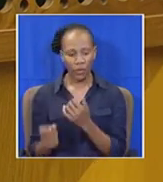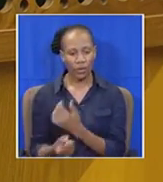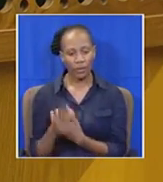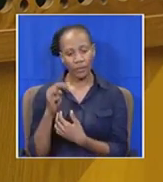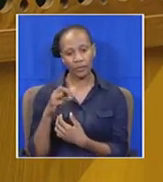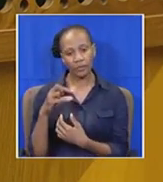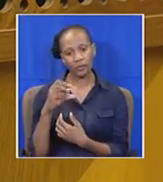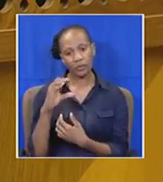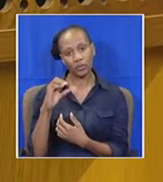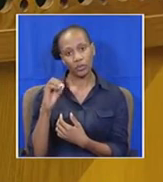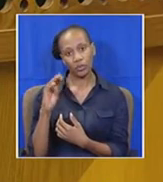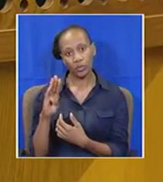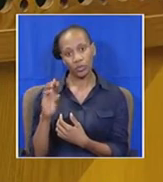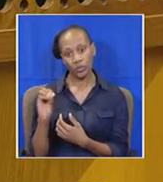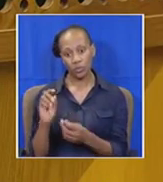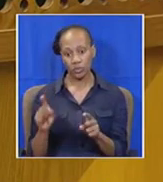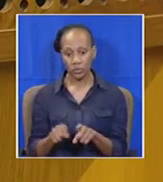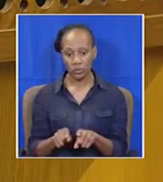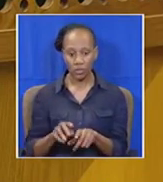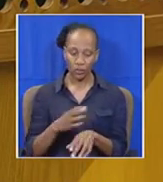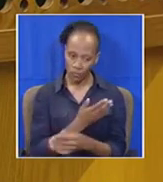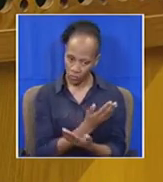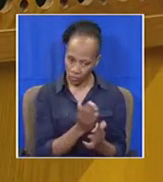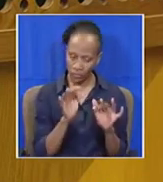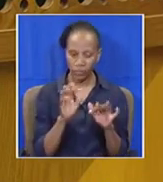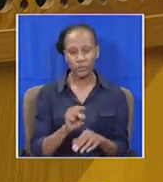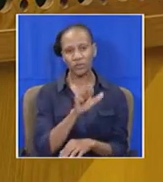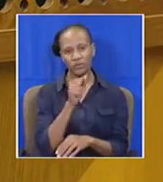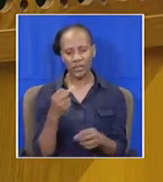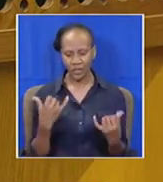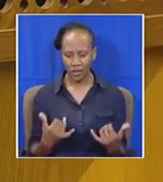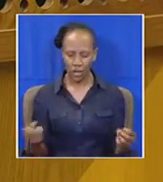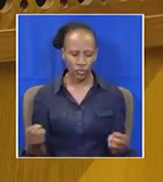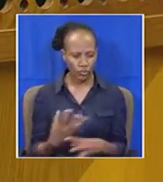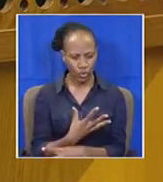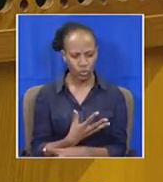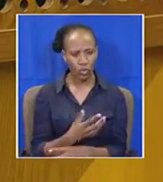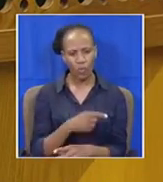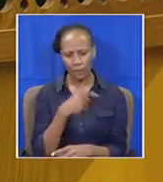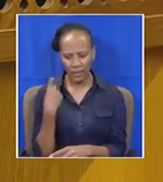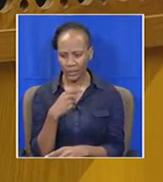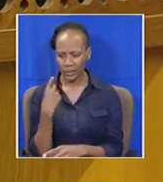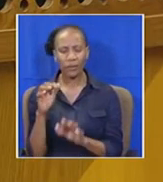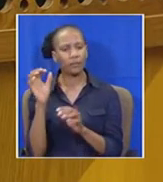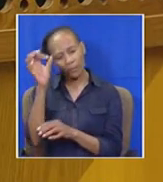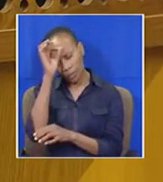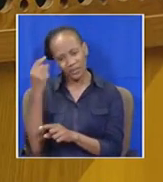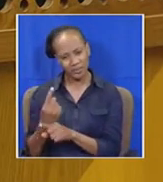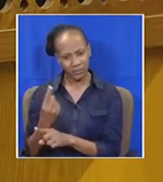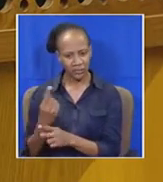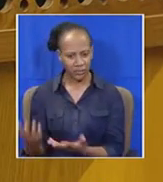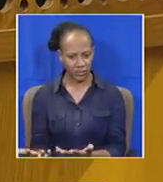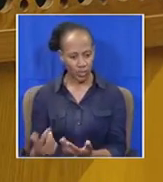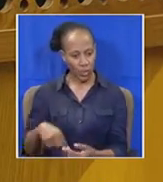Engcobo and the whole of South Africa is reeling from the shock of the murder of their protectors. In our